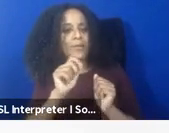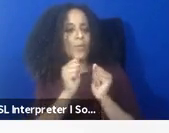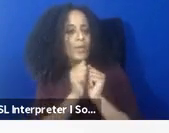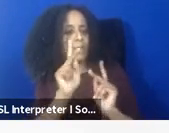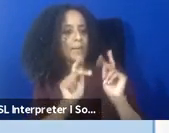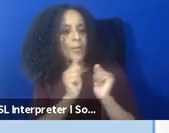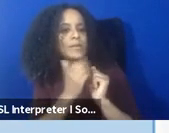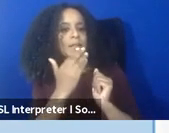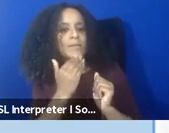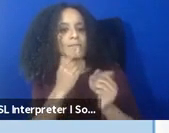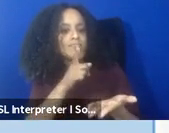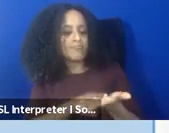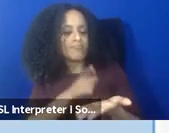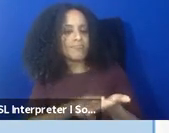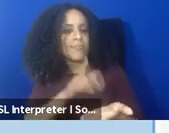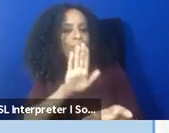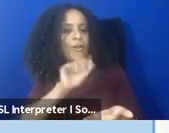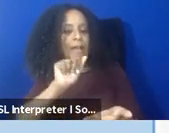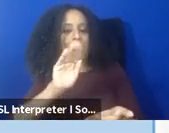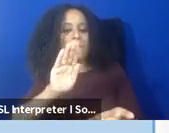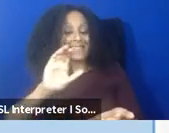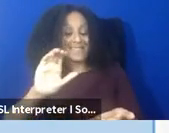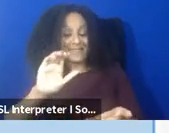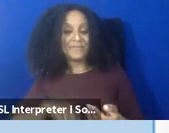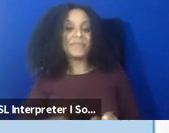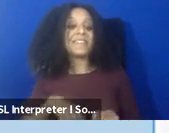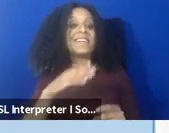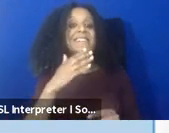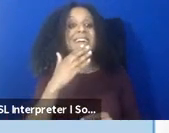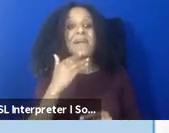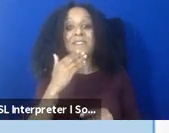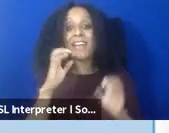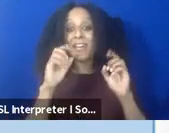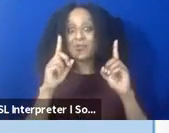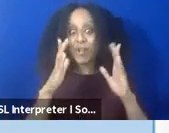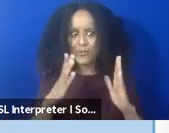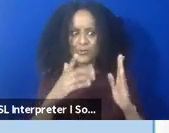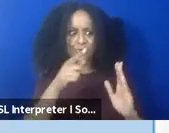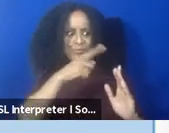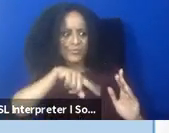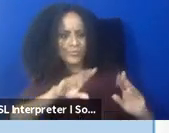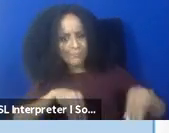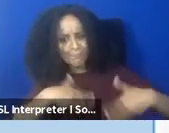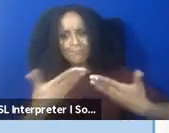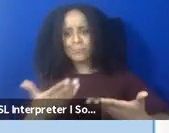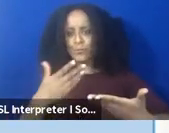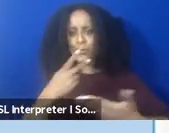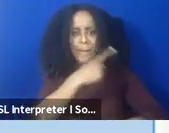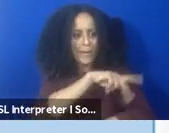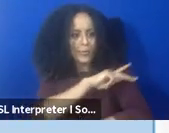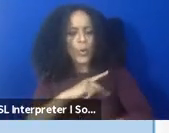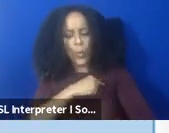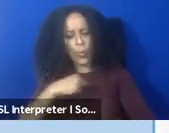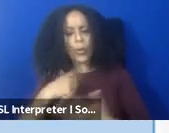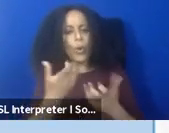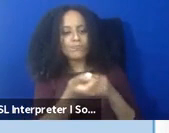of their ABCs. Just like what diabetes educators bring to the mix, we want to be sure to be on our side reinforcing